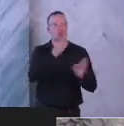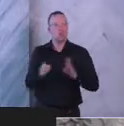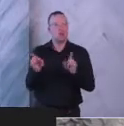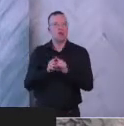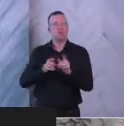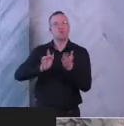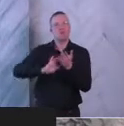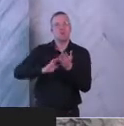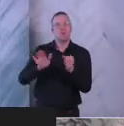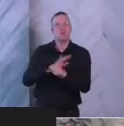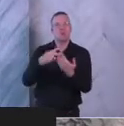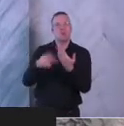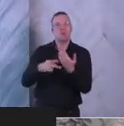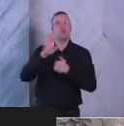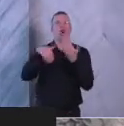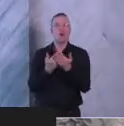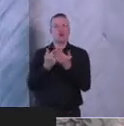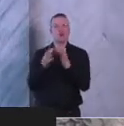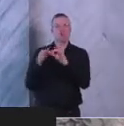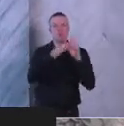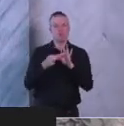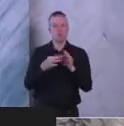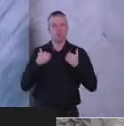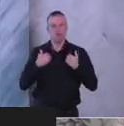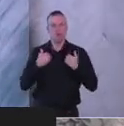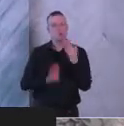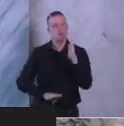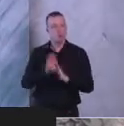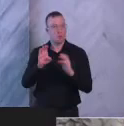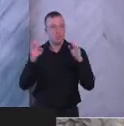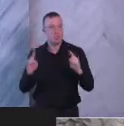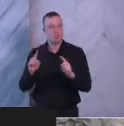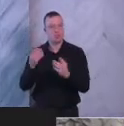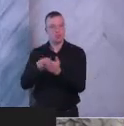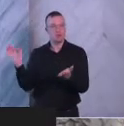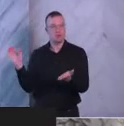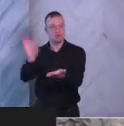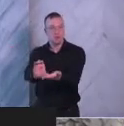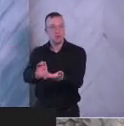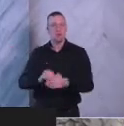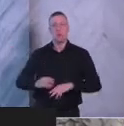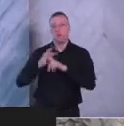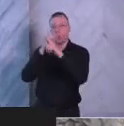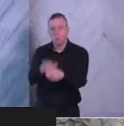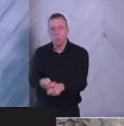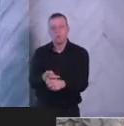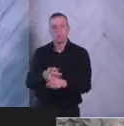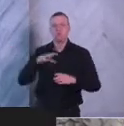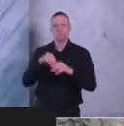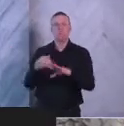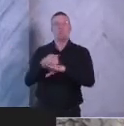pharmacare program for all. We will develop educational grants and loans that are